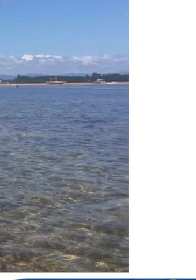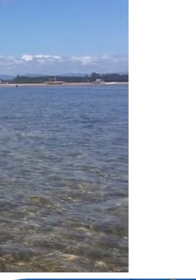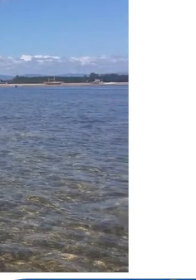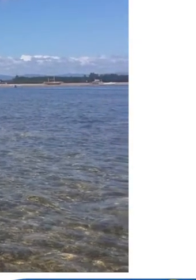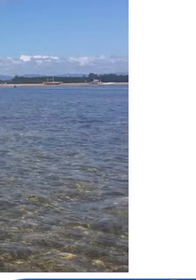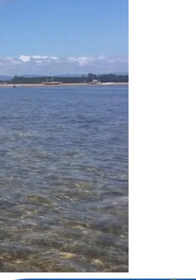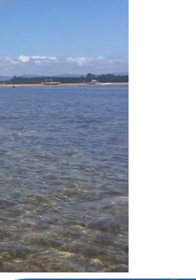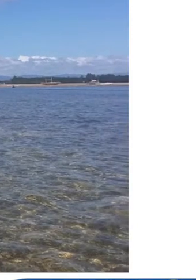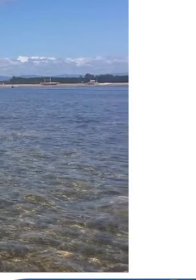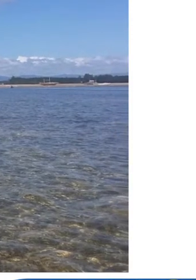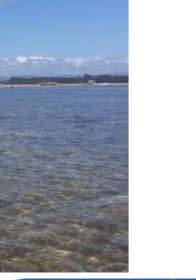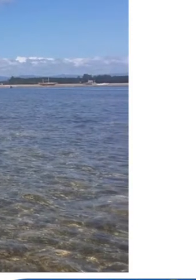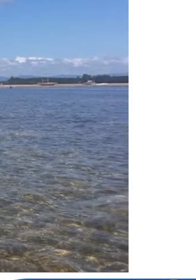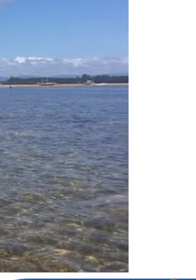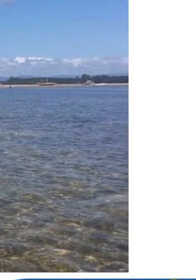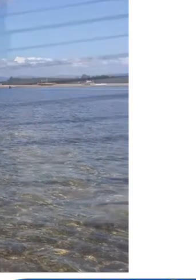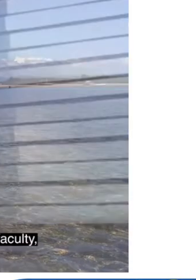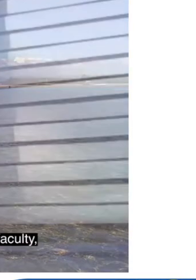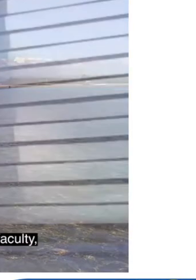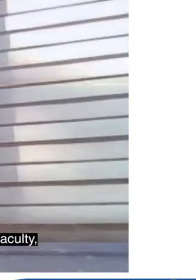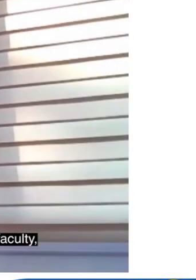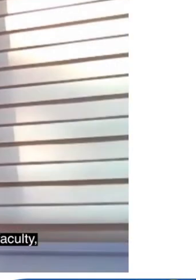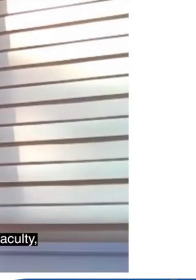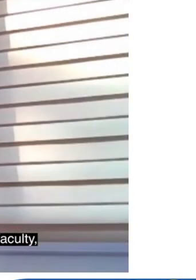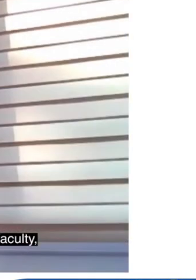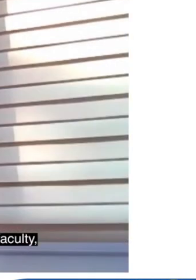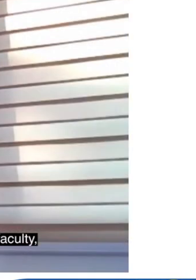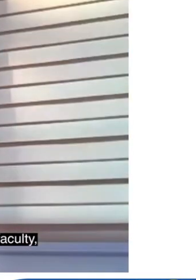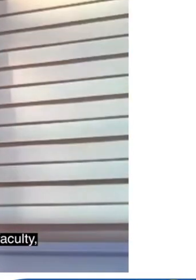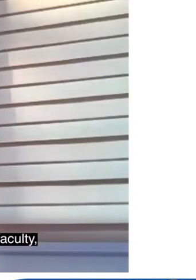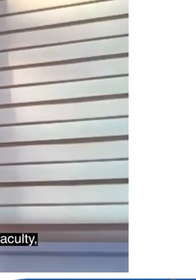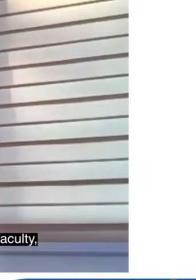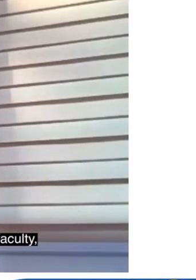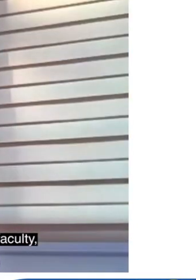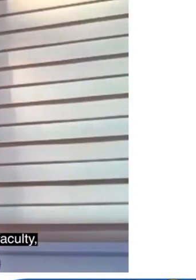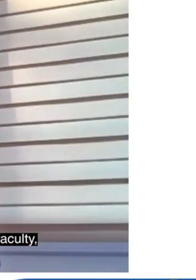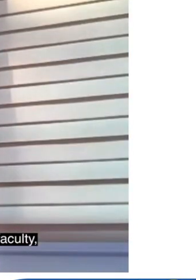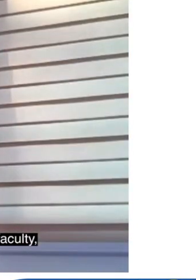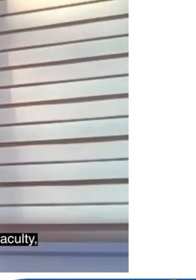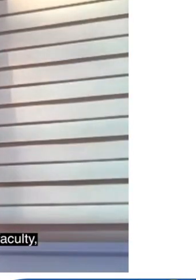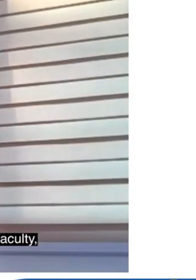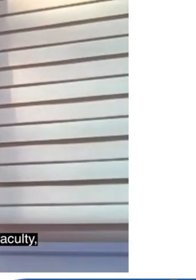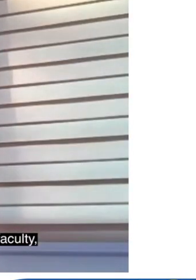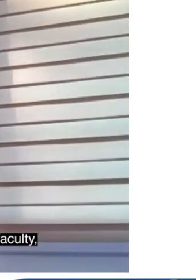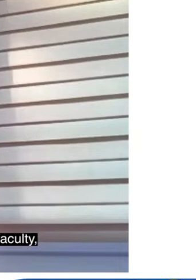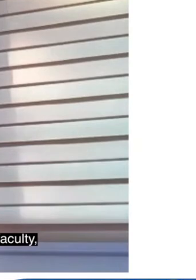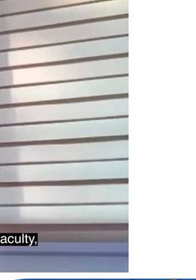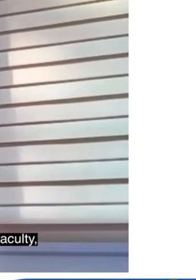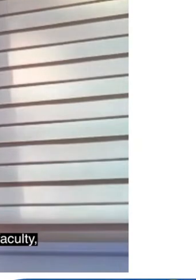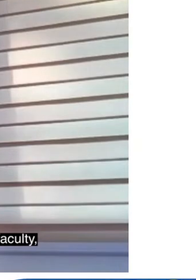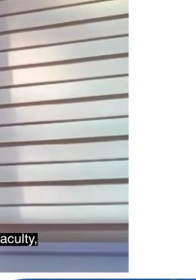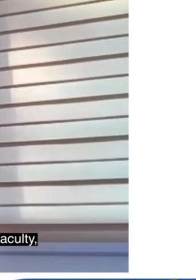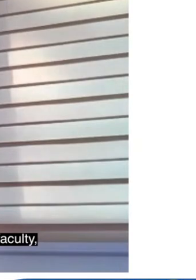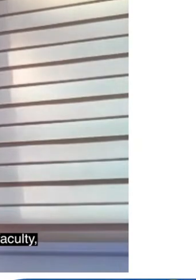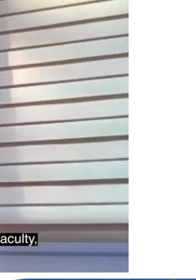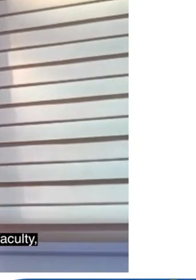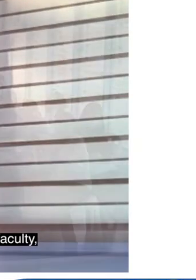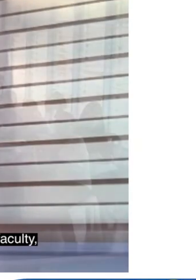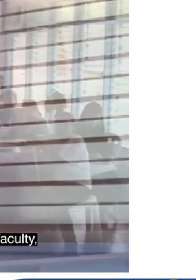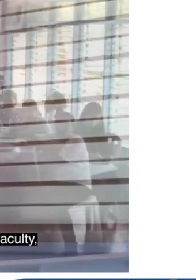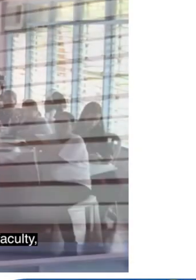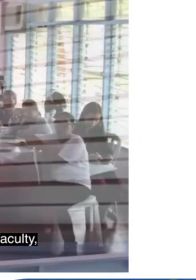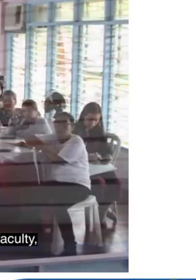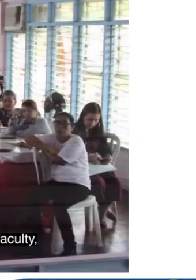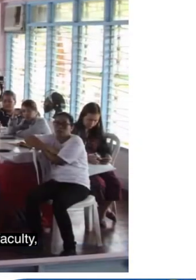base. Sobrang bigat nung pod. Pagdating doon, yung in-invite doon sa school was not only